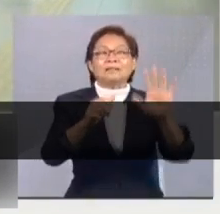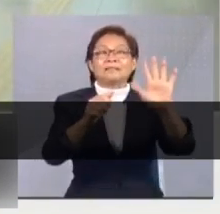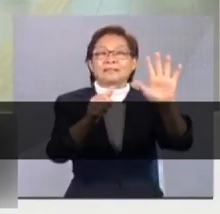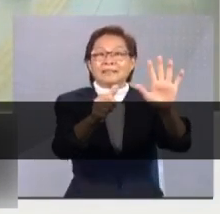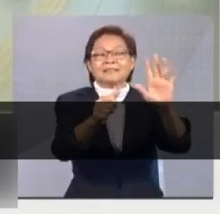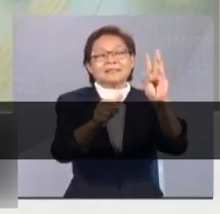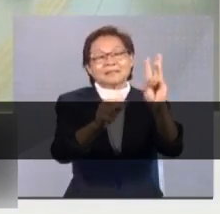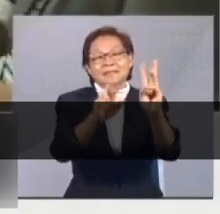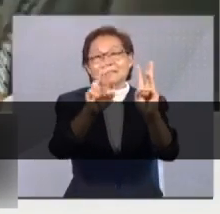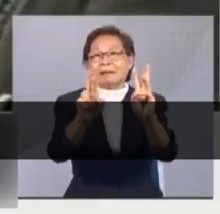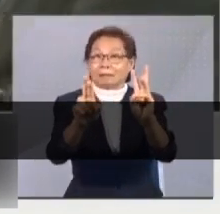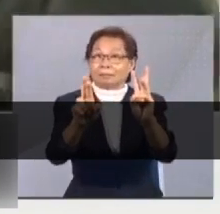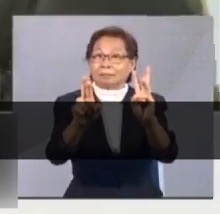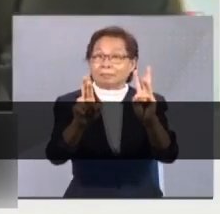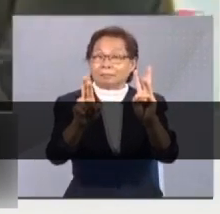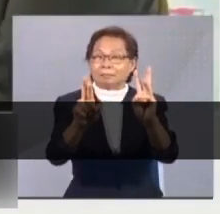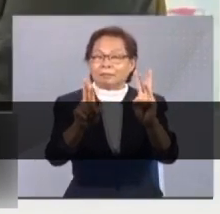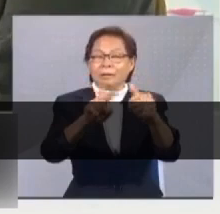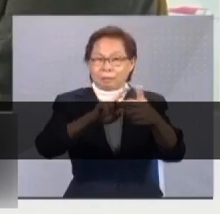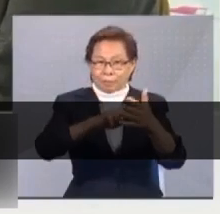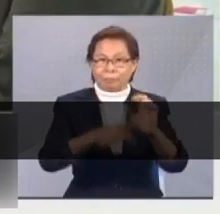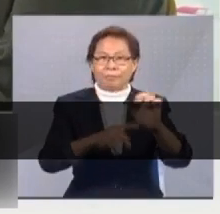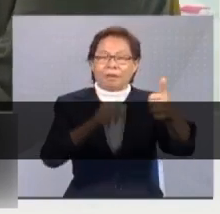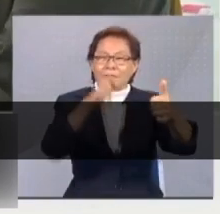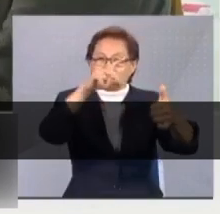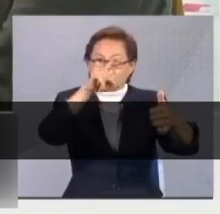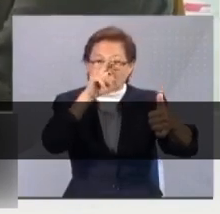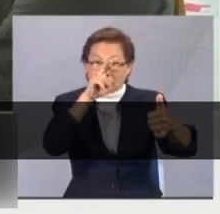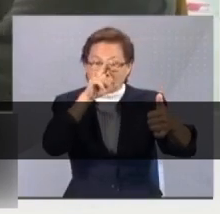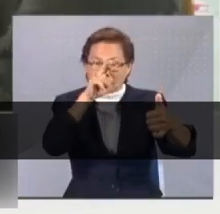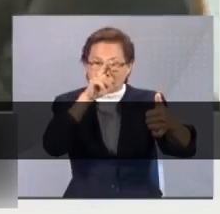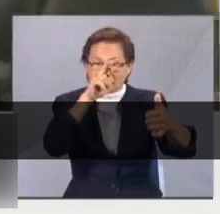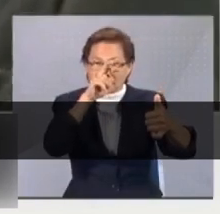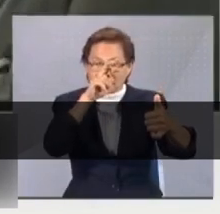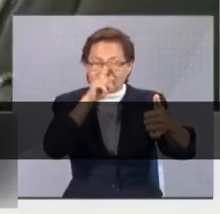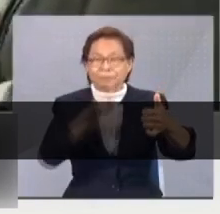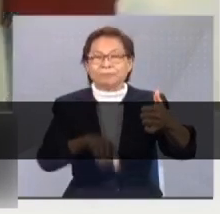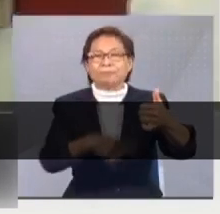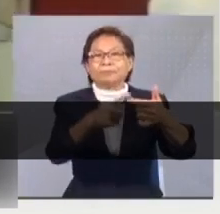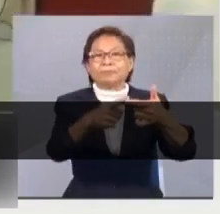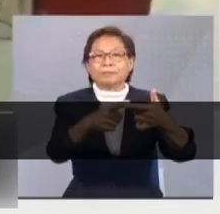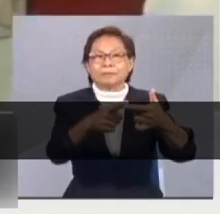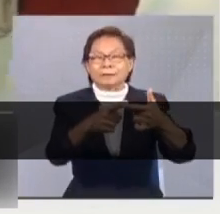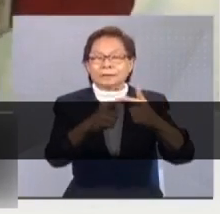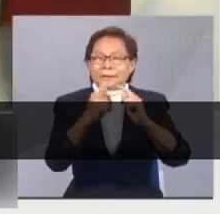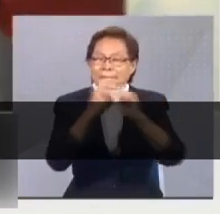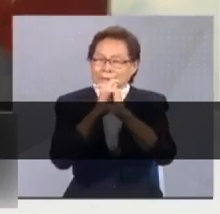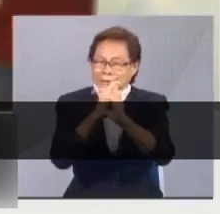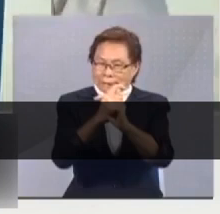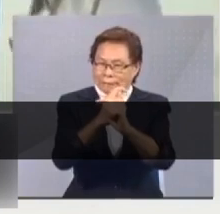6R, iaitu ketegasan, dalam bahasa Inggerisnya resolve,